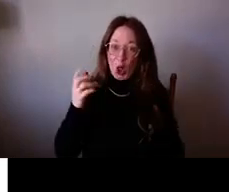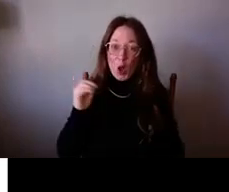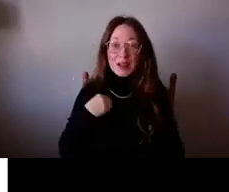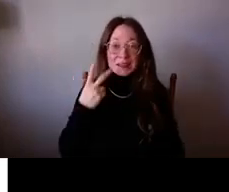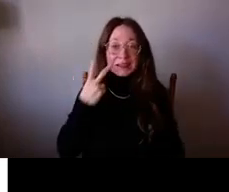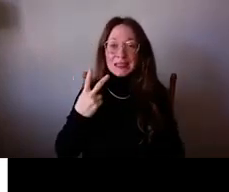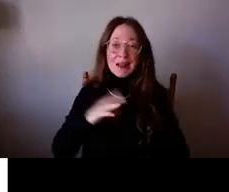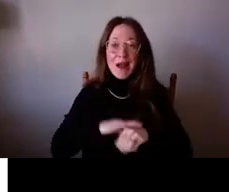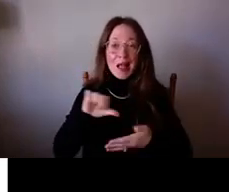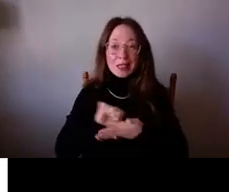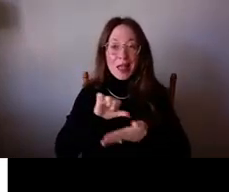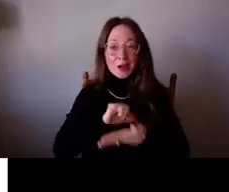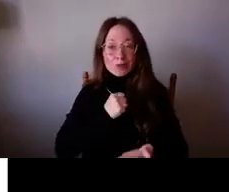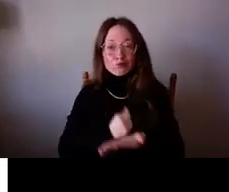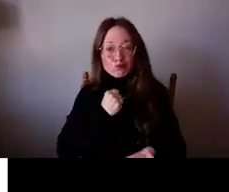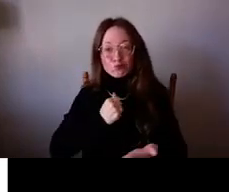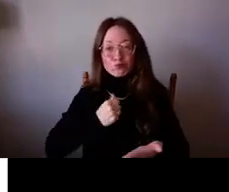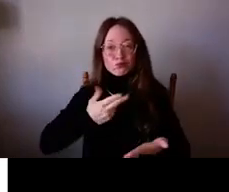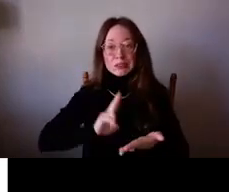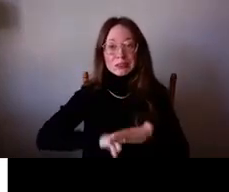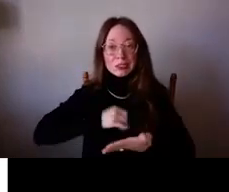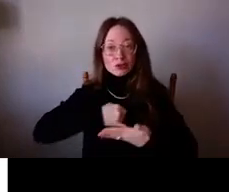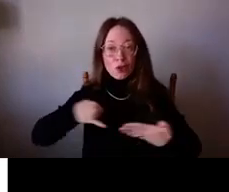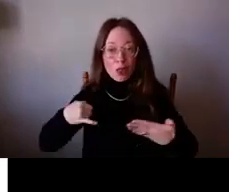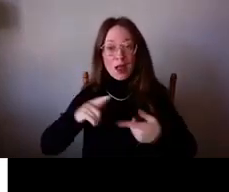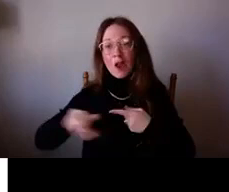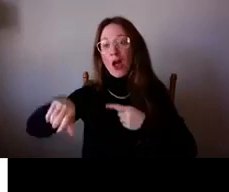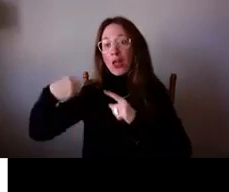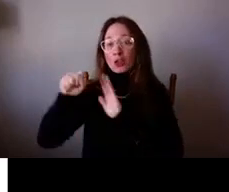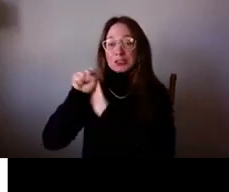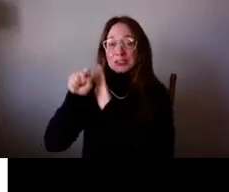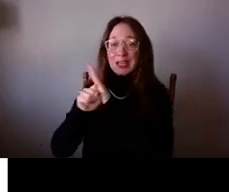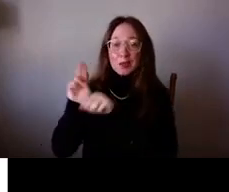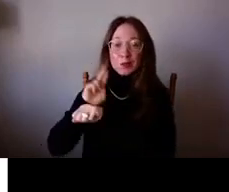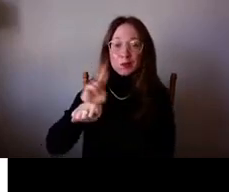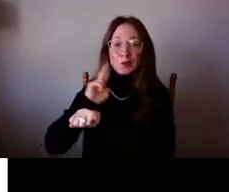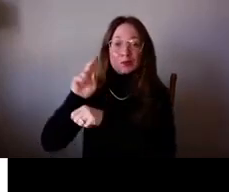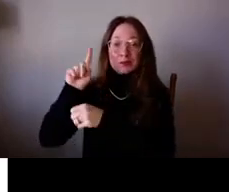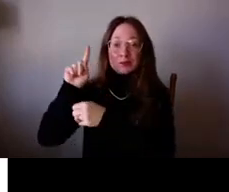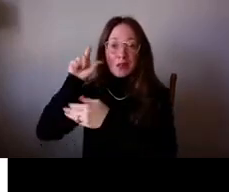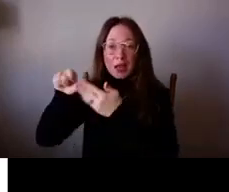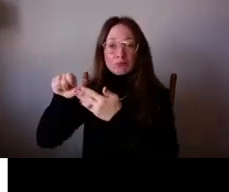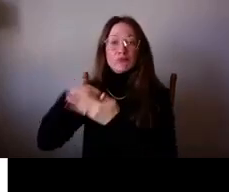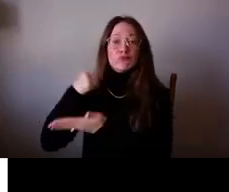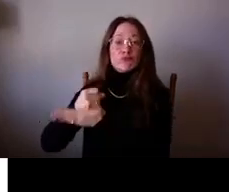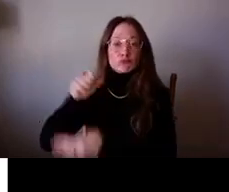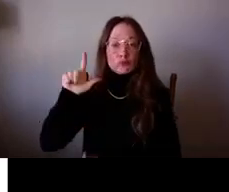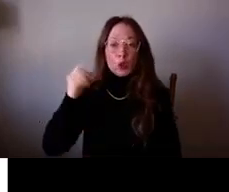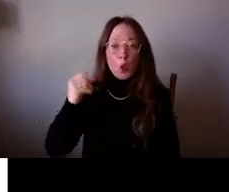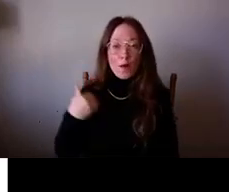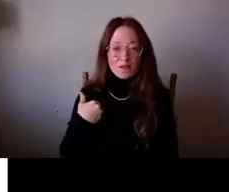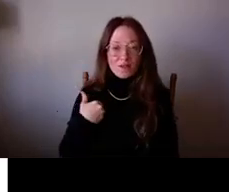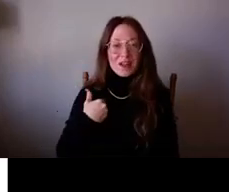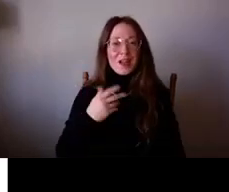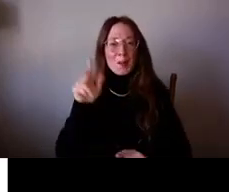many individuals and in materials that's been developed for state use. So I think that's been successful in identifying all of our